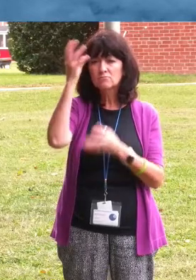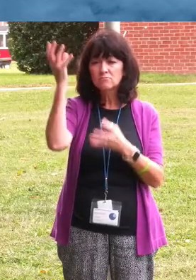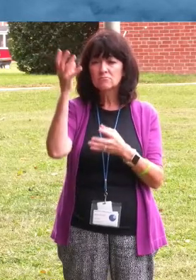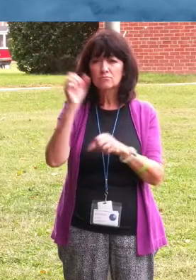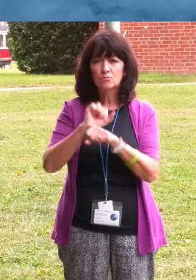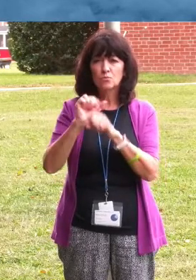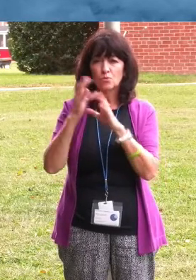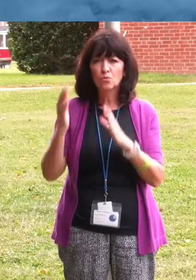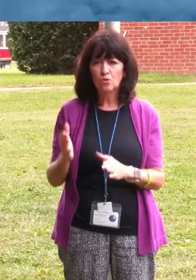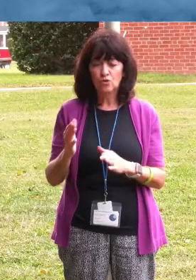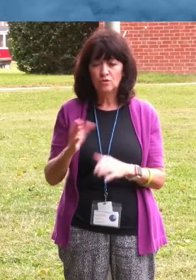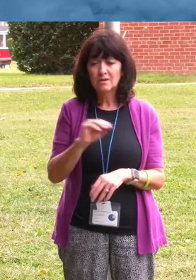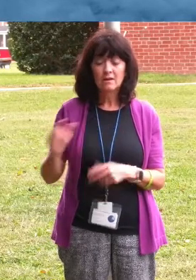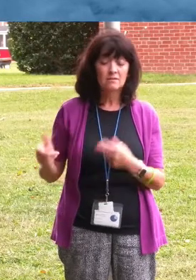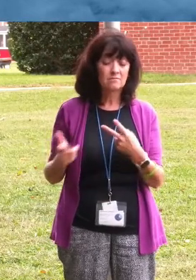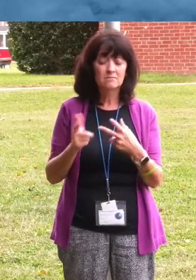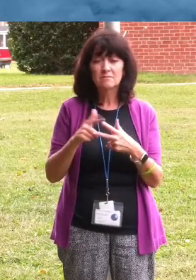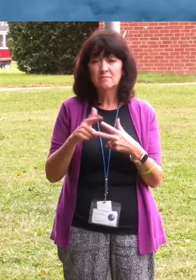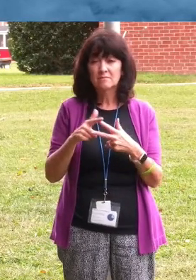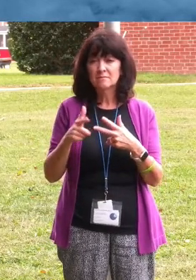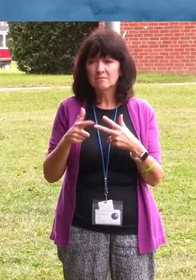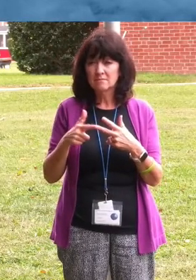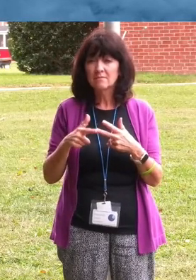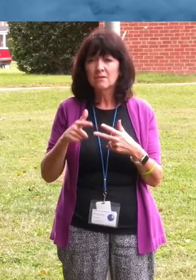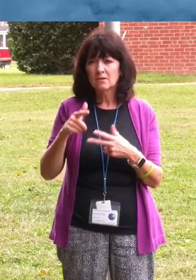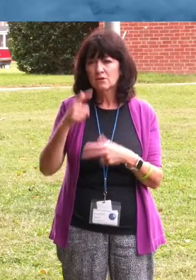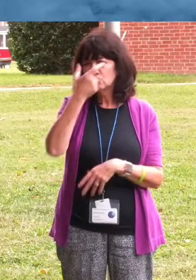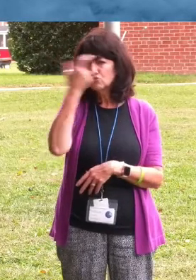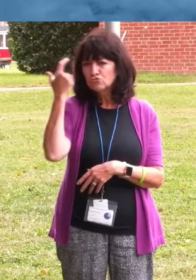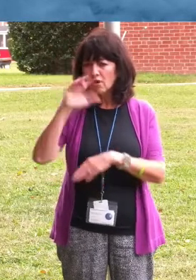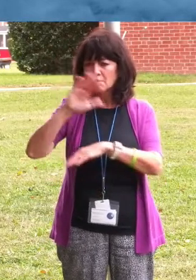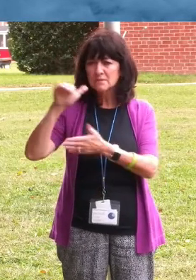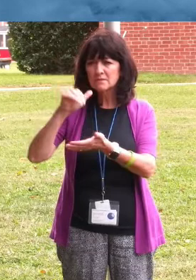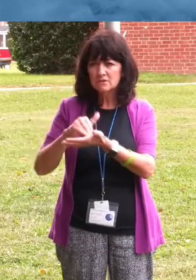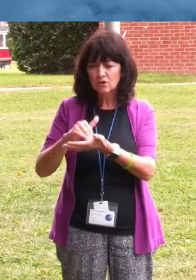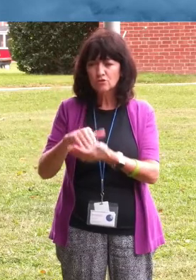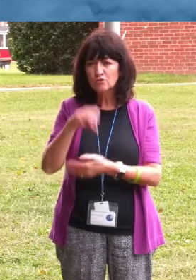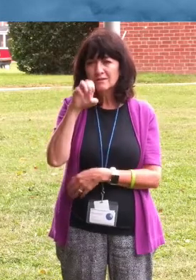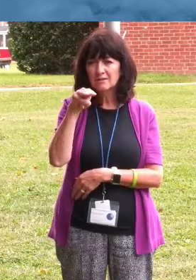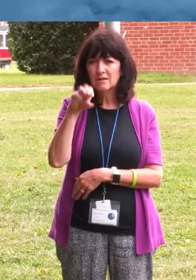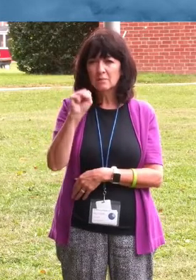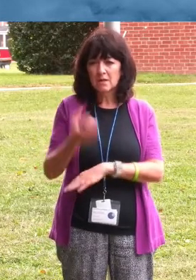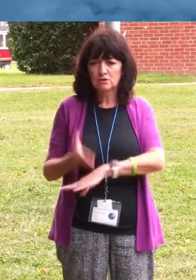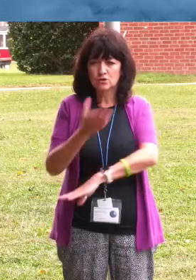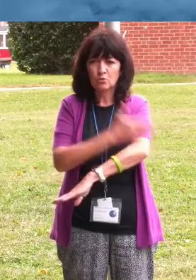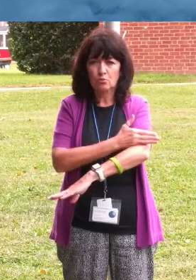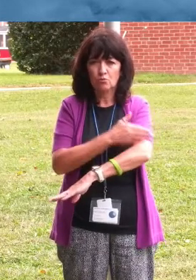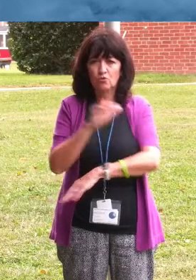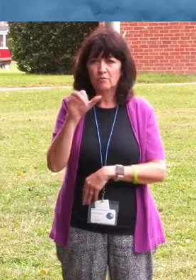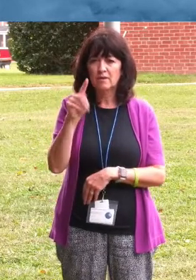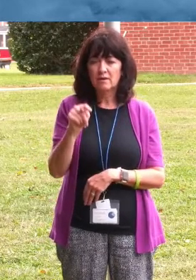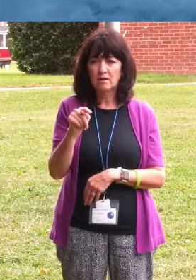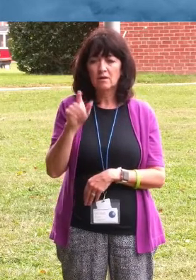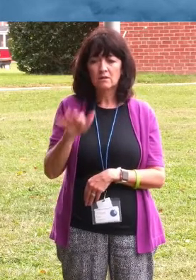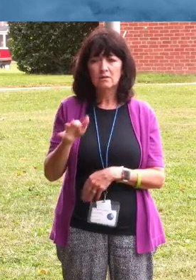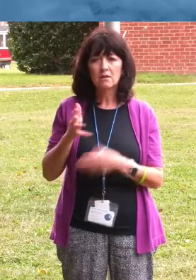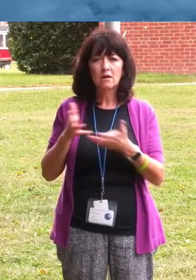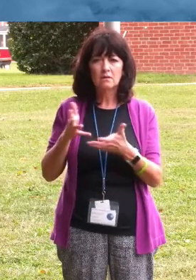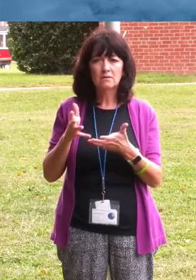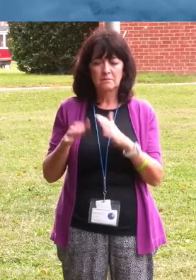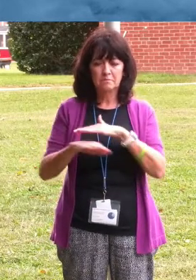registry in the country, the EMS Improvement Act dealing with basic life